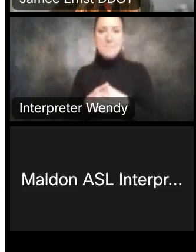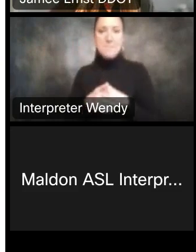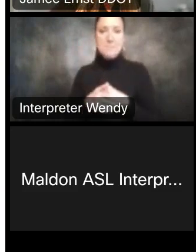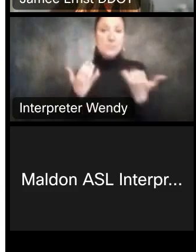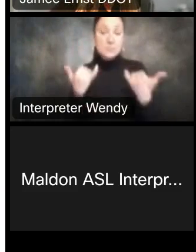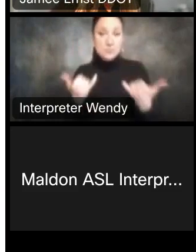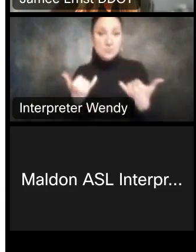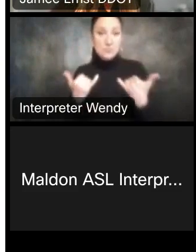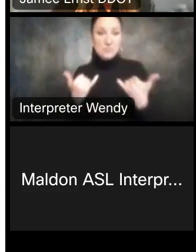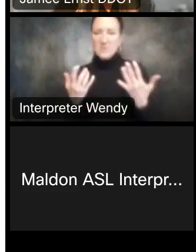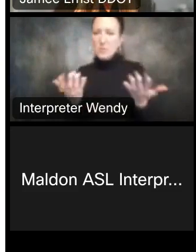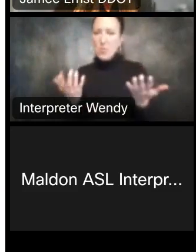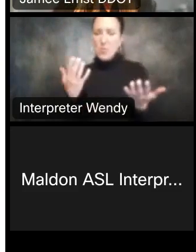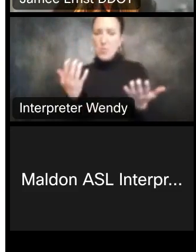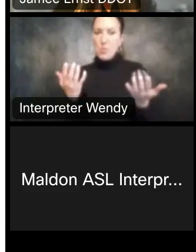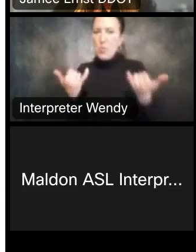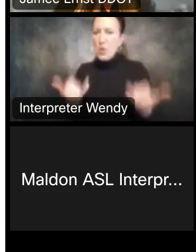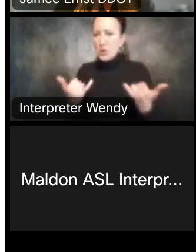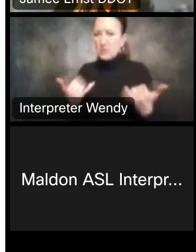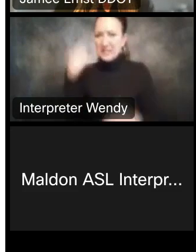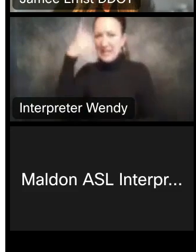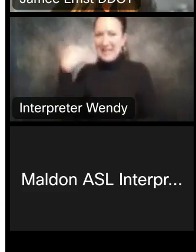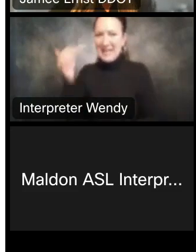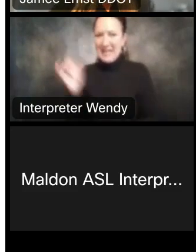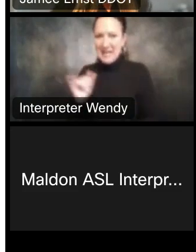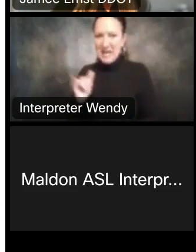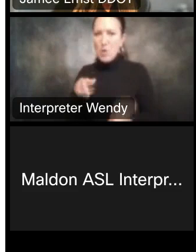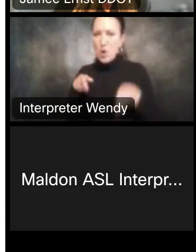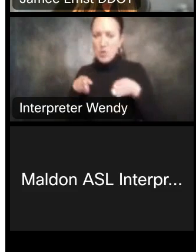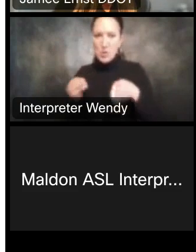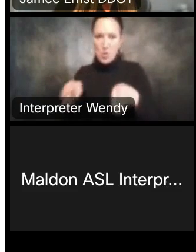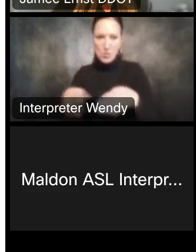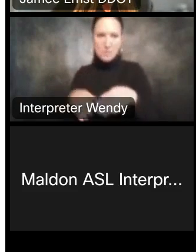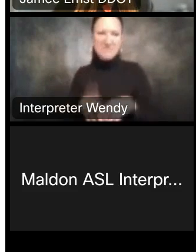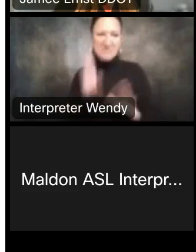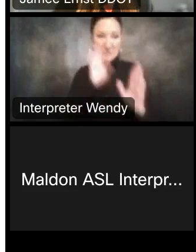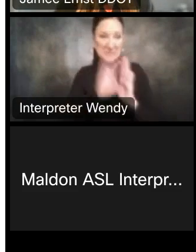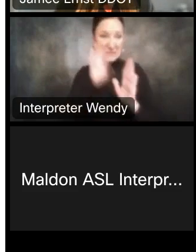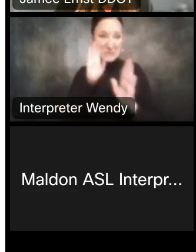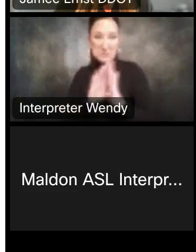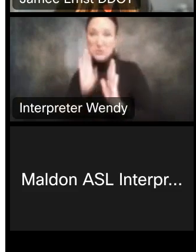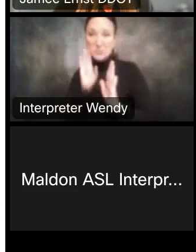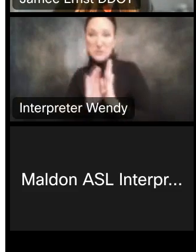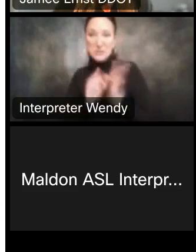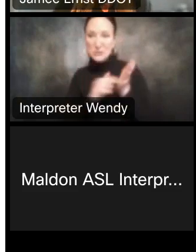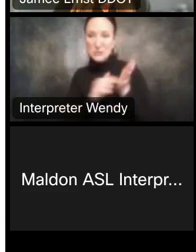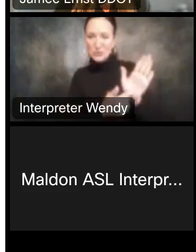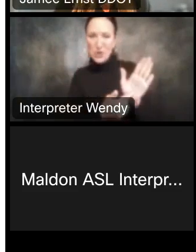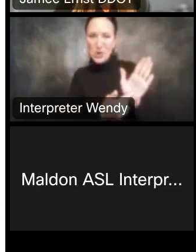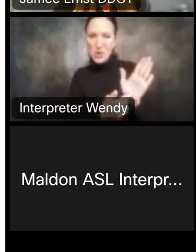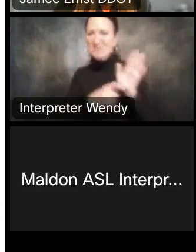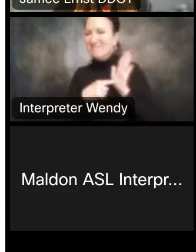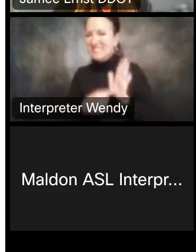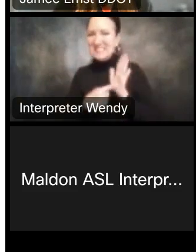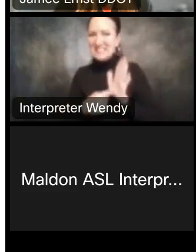at the existing conditions along the corridor. The photos show just an example of what the